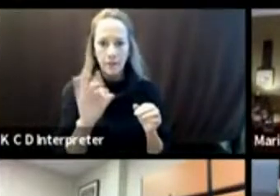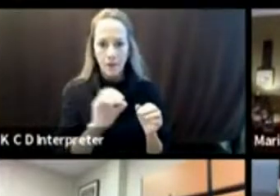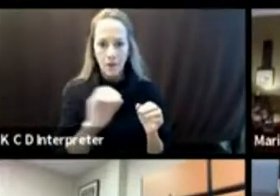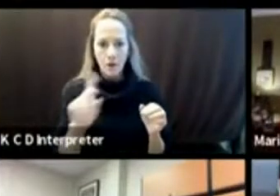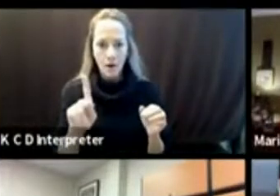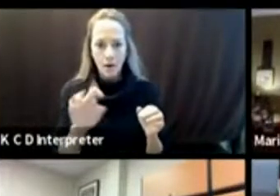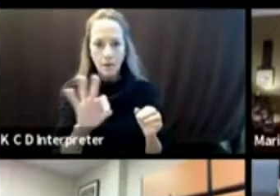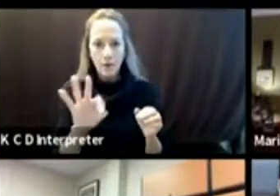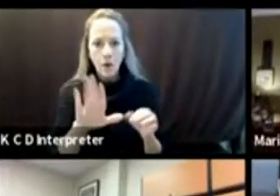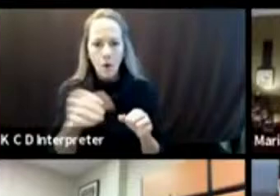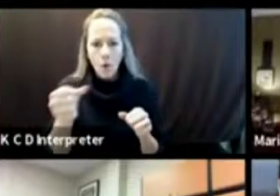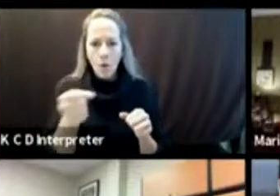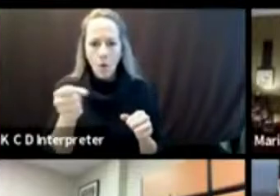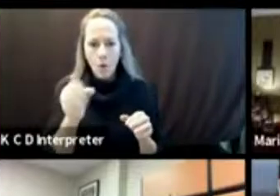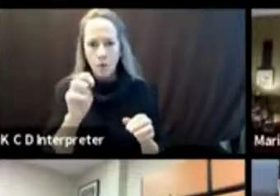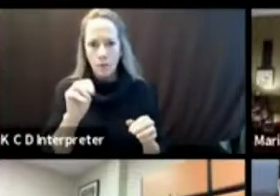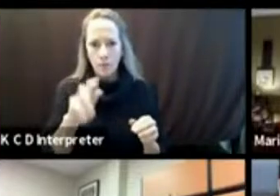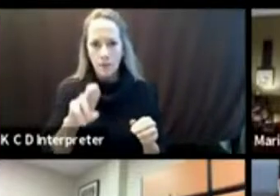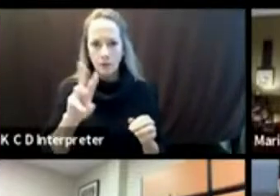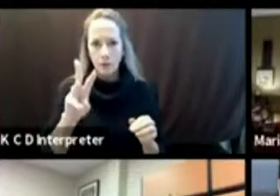Mr. Weed, stand by. Okay.